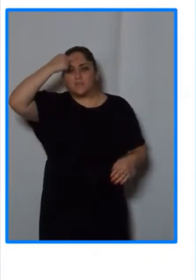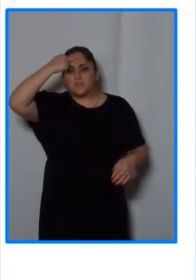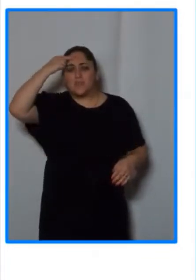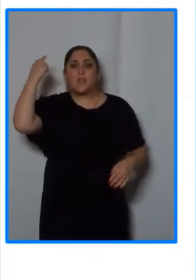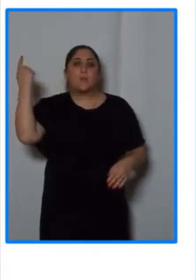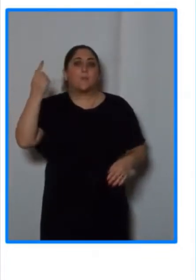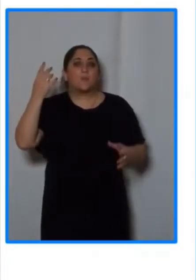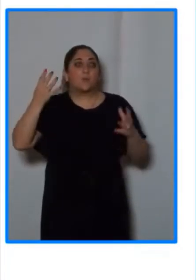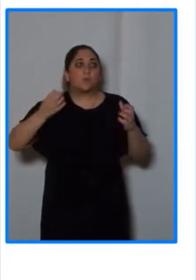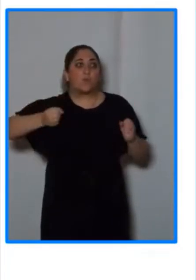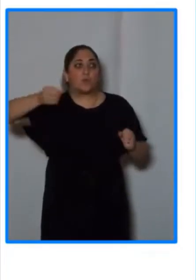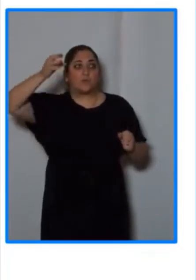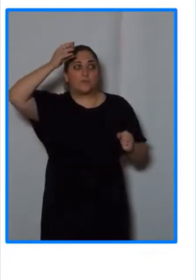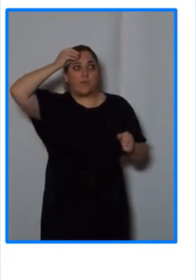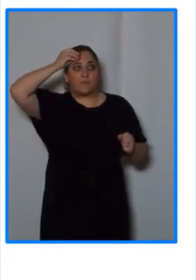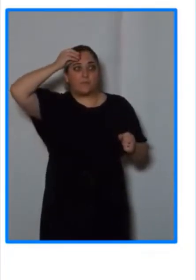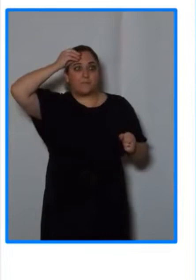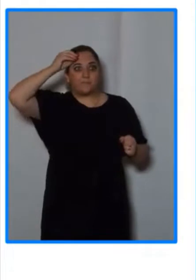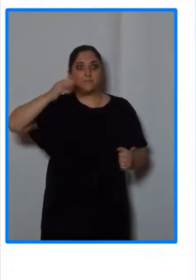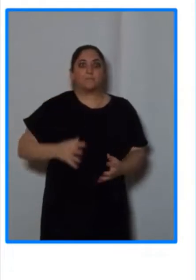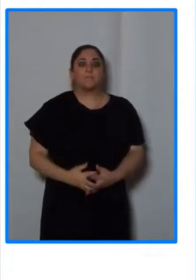it.